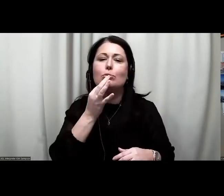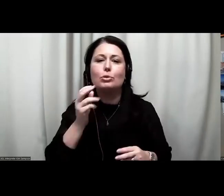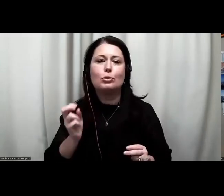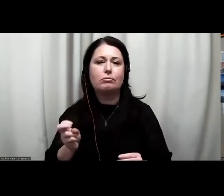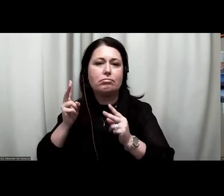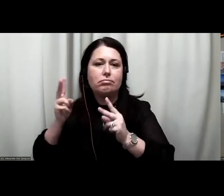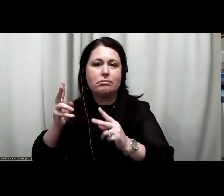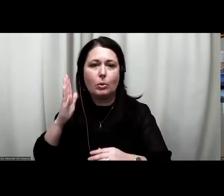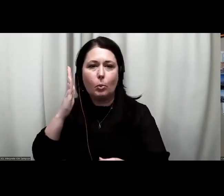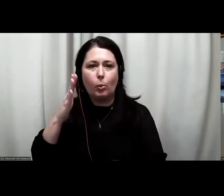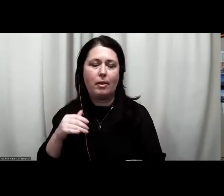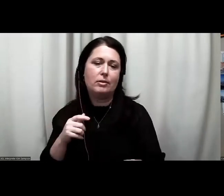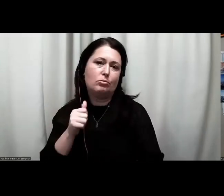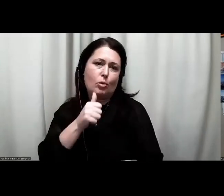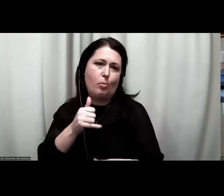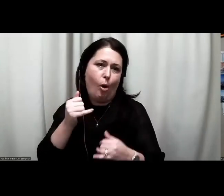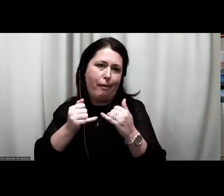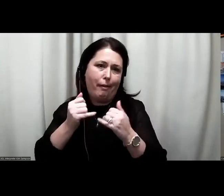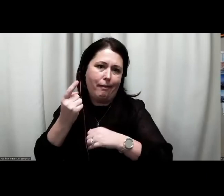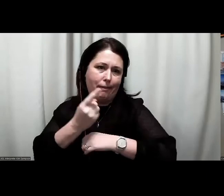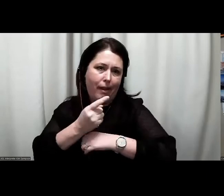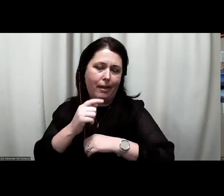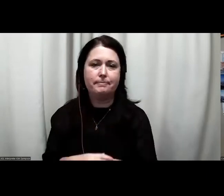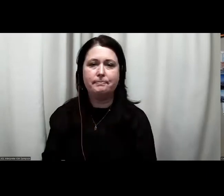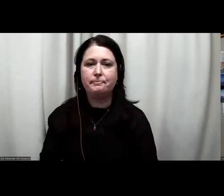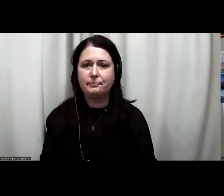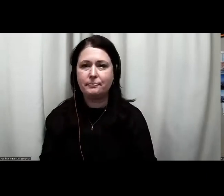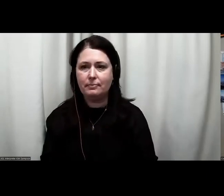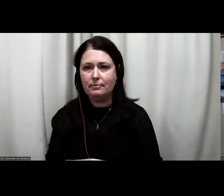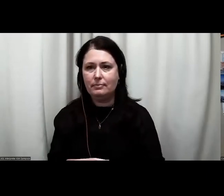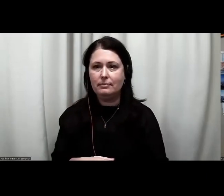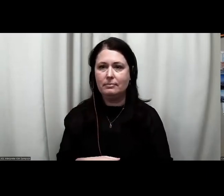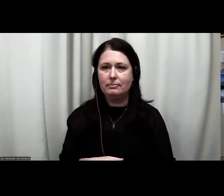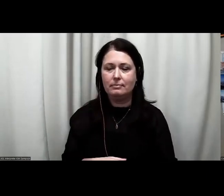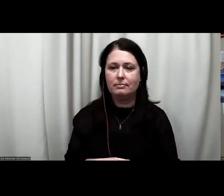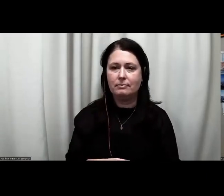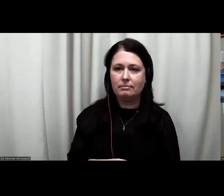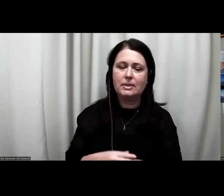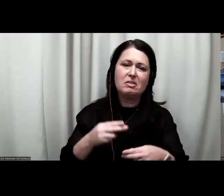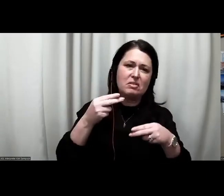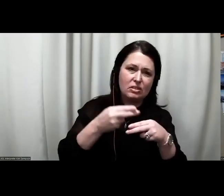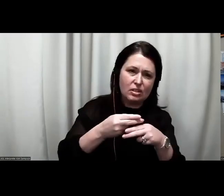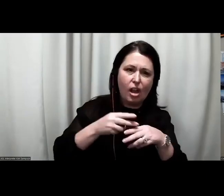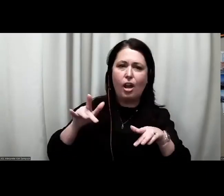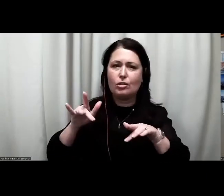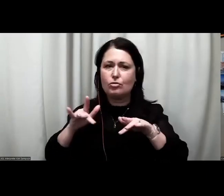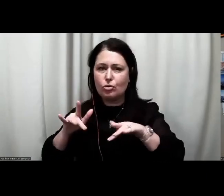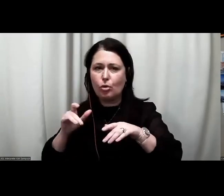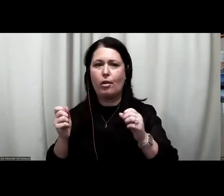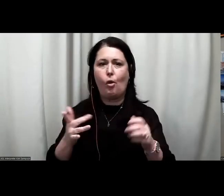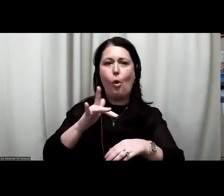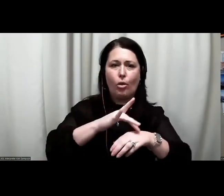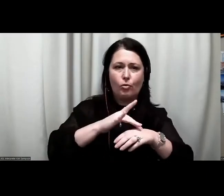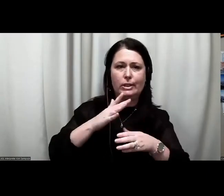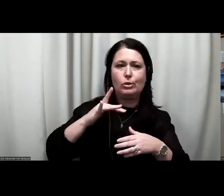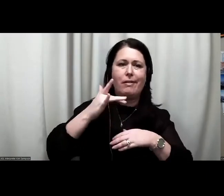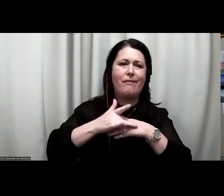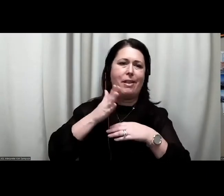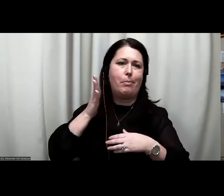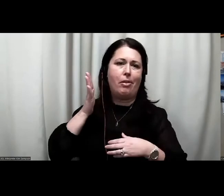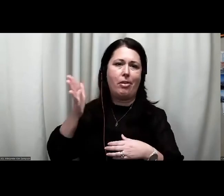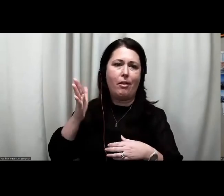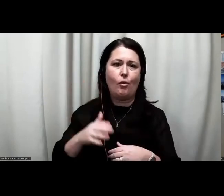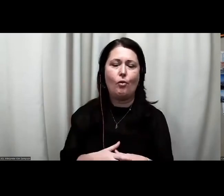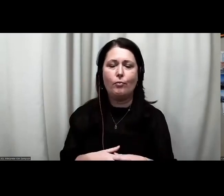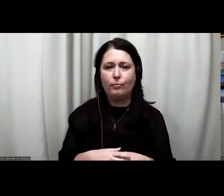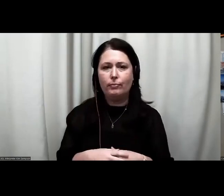back by the end of the day tomorrow, and this recording will be there as well as the slides and all of the resources listed for you all to